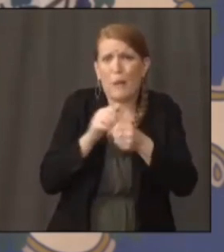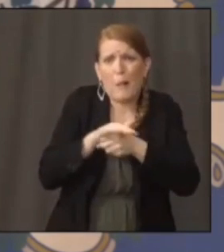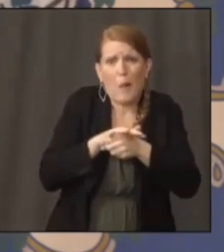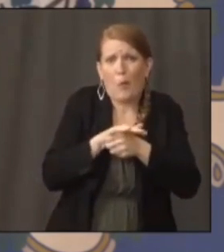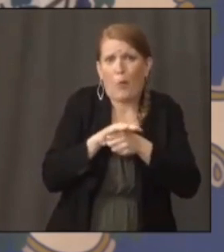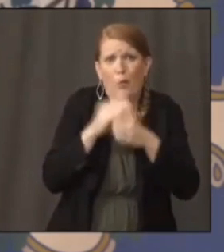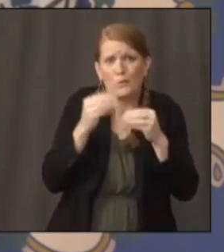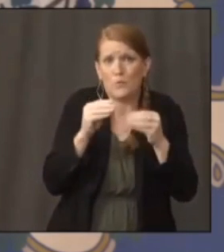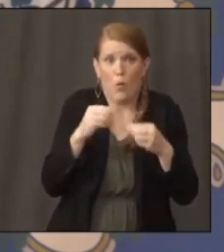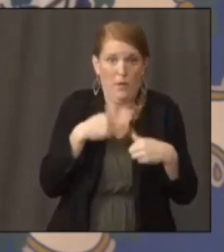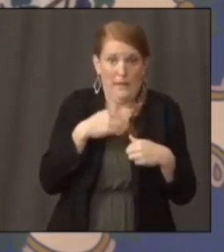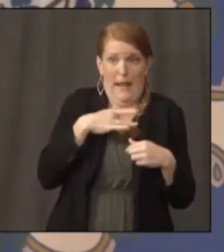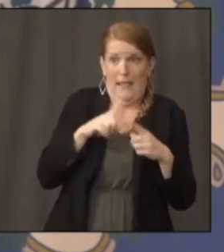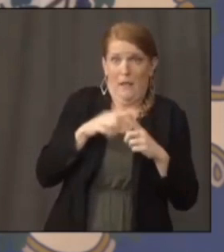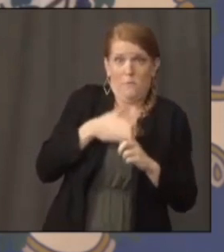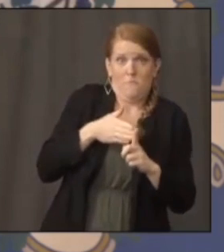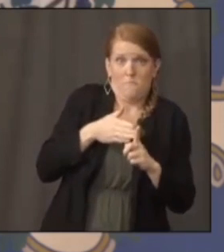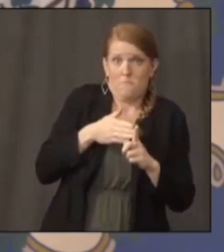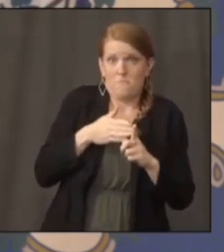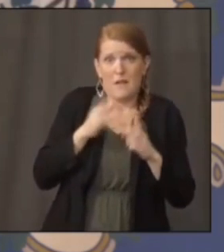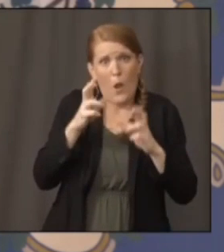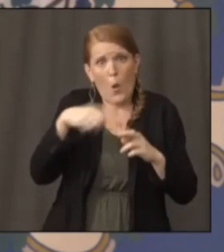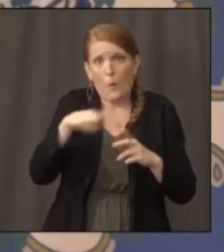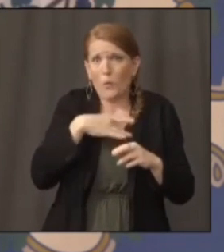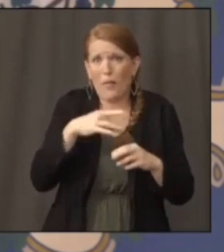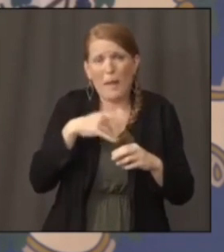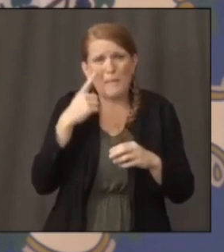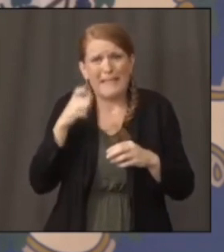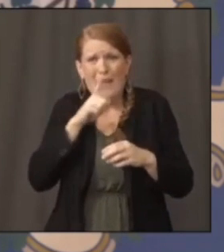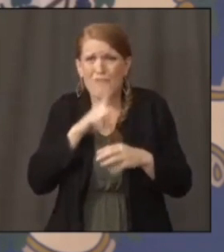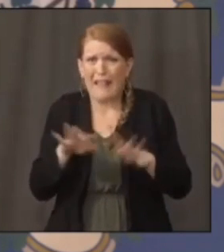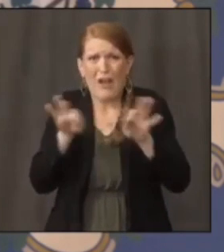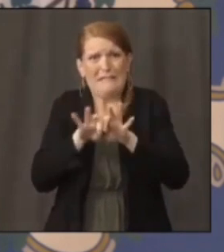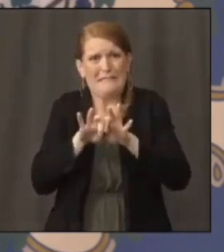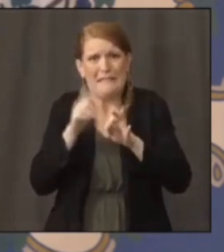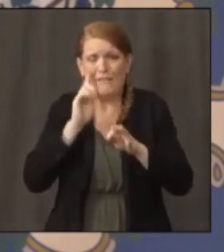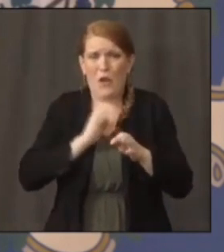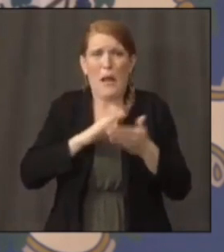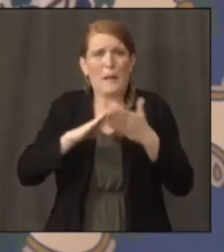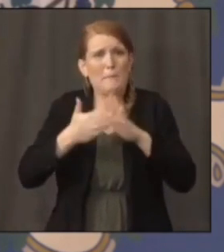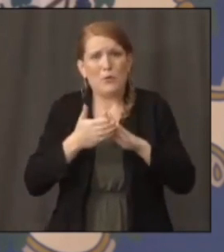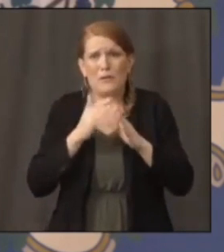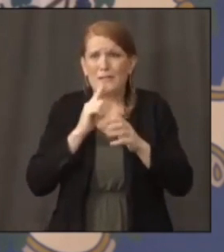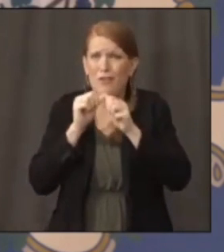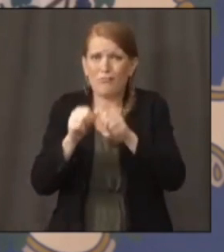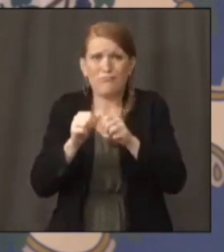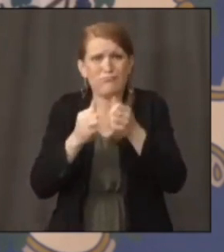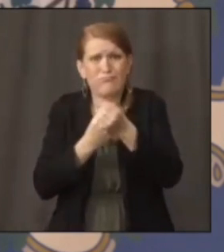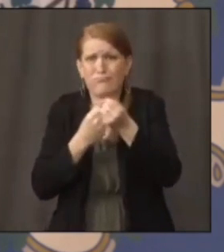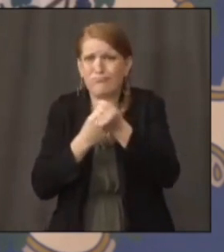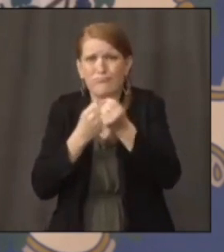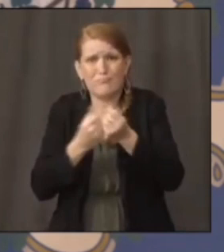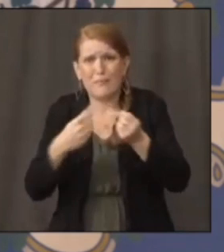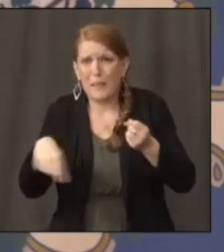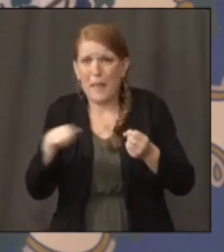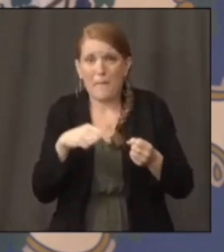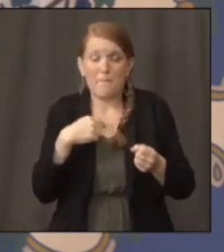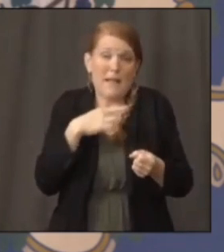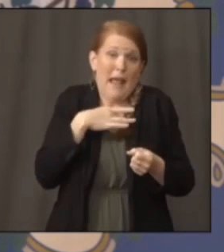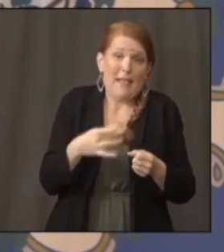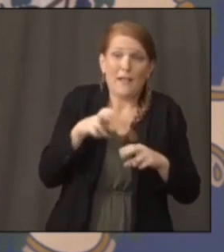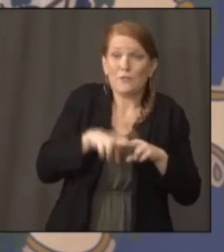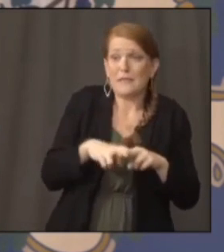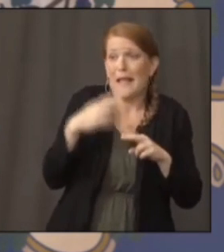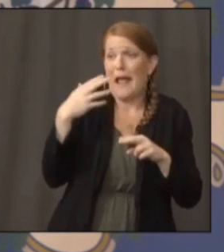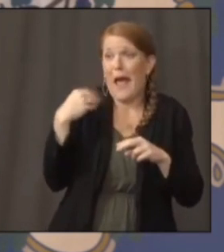like to go to those local stores. I hope you do too. Go to your local restaurant. I like to eat outside myself. I just think it's what